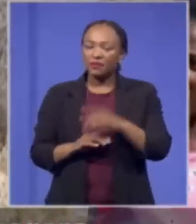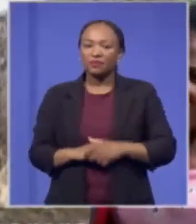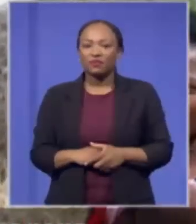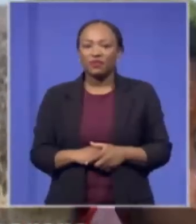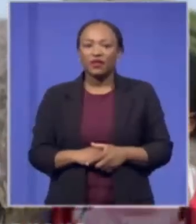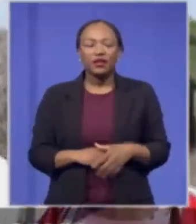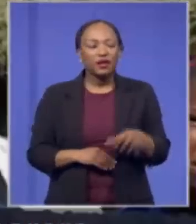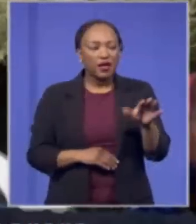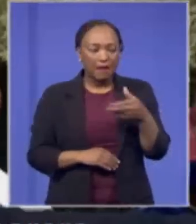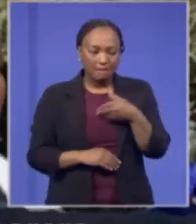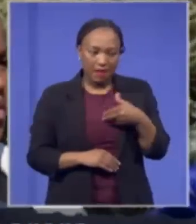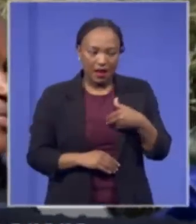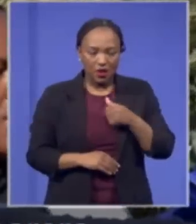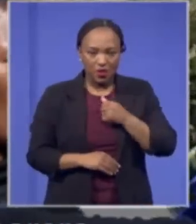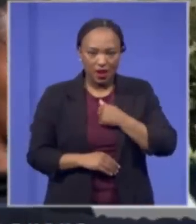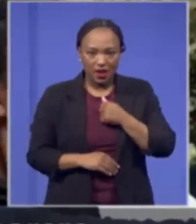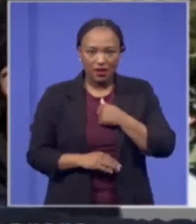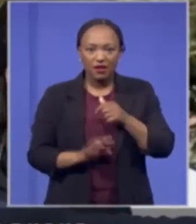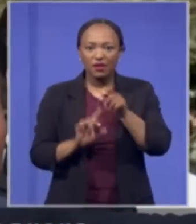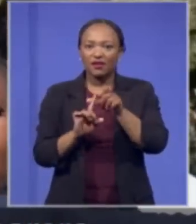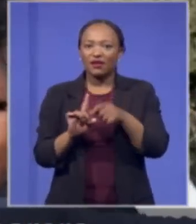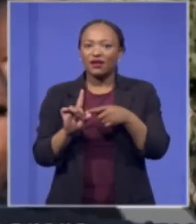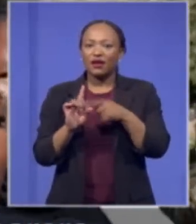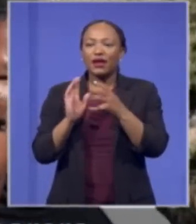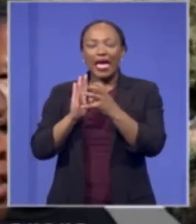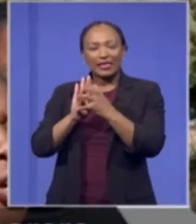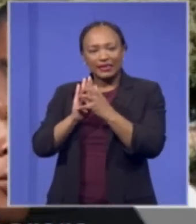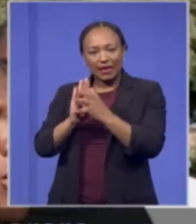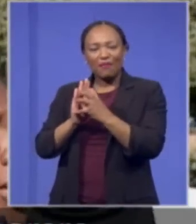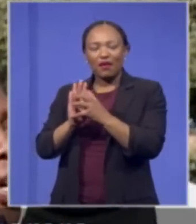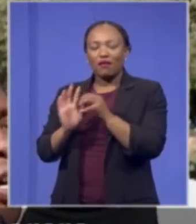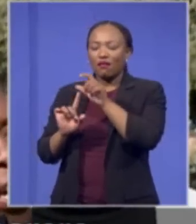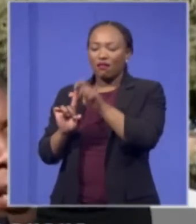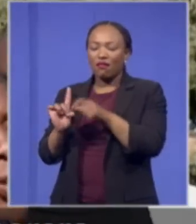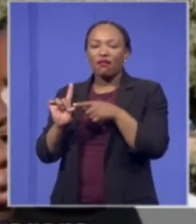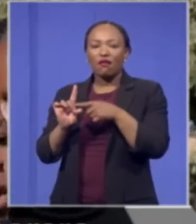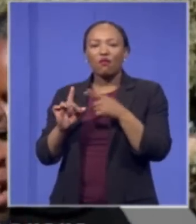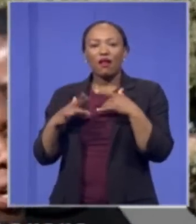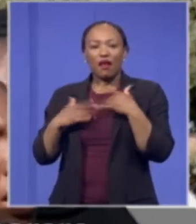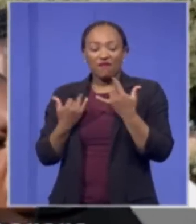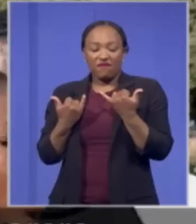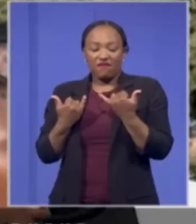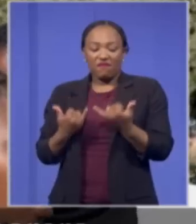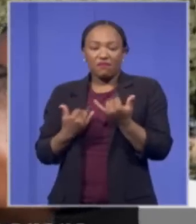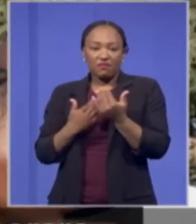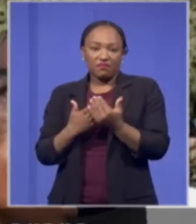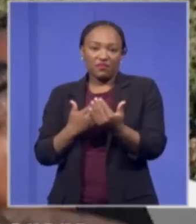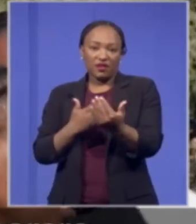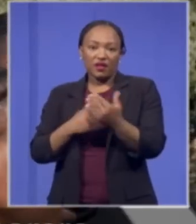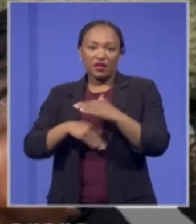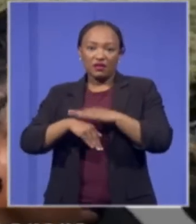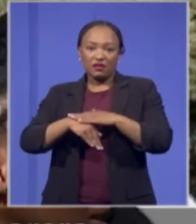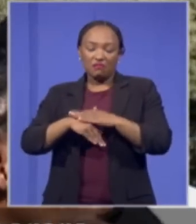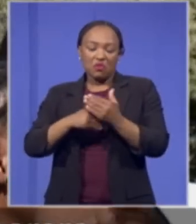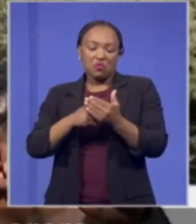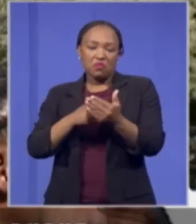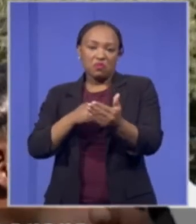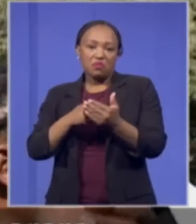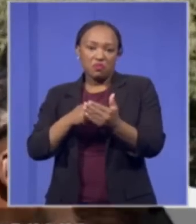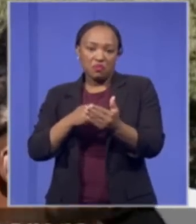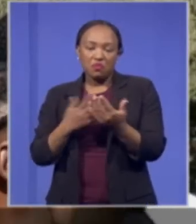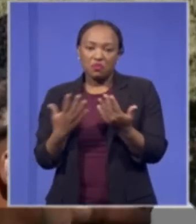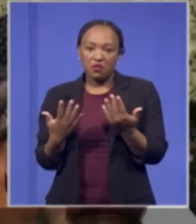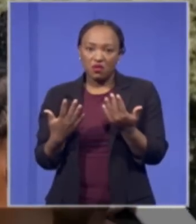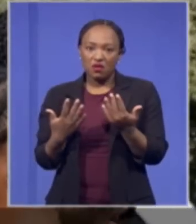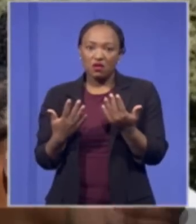ke sekai se se tshelang mo nakong e re tshelang mo gone mo tshikeng bogolosegolo mo thakeng e tshesanyane e